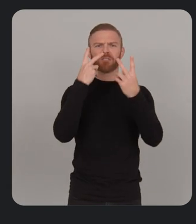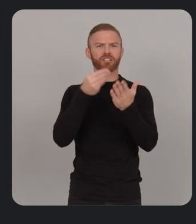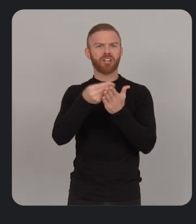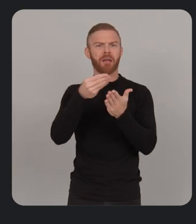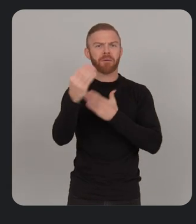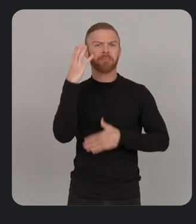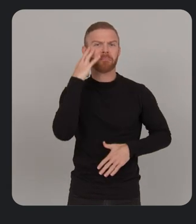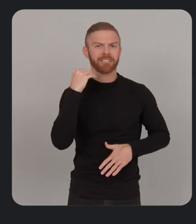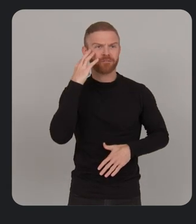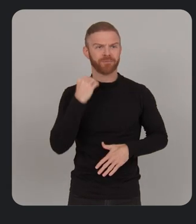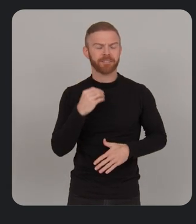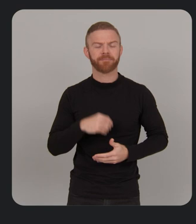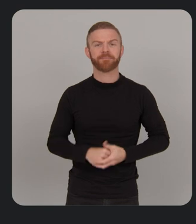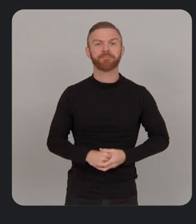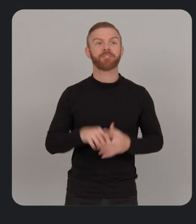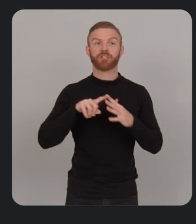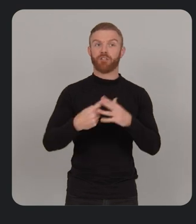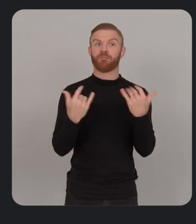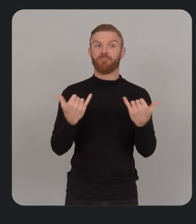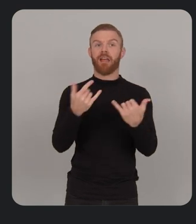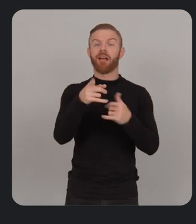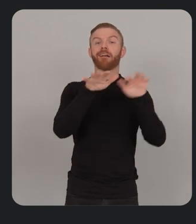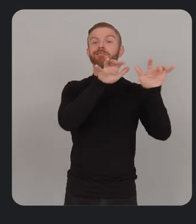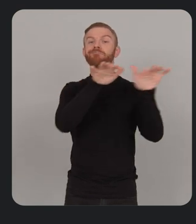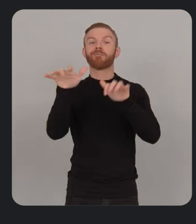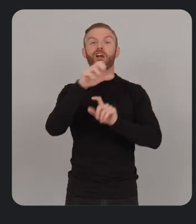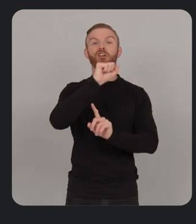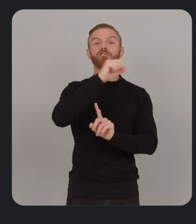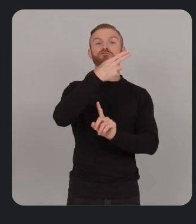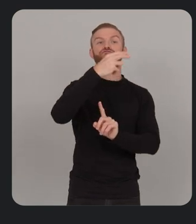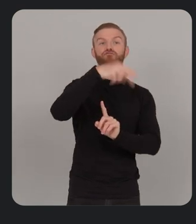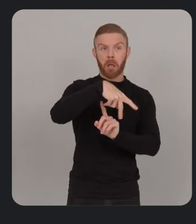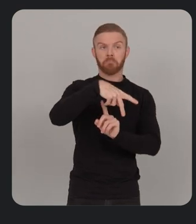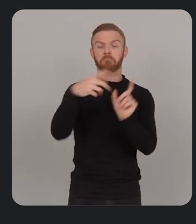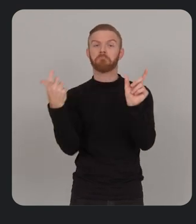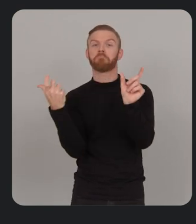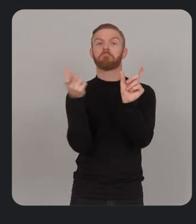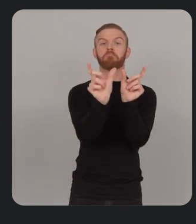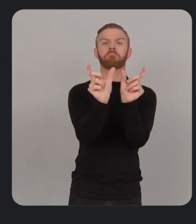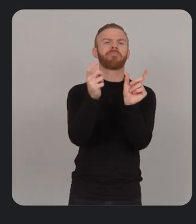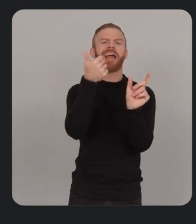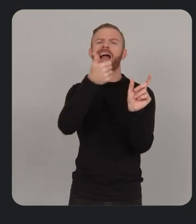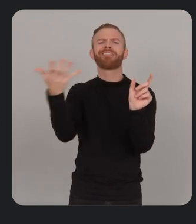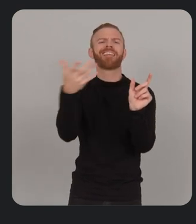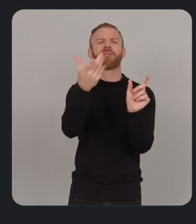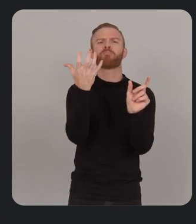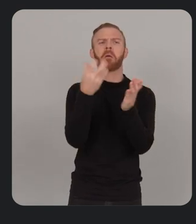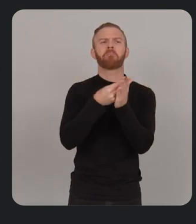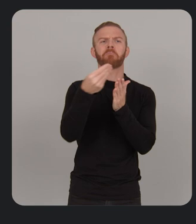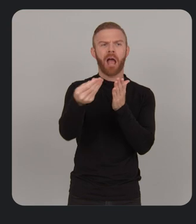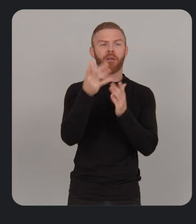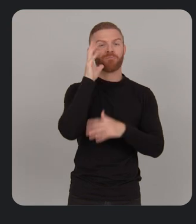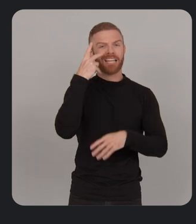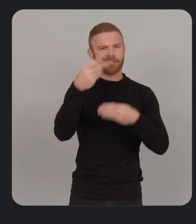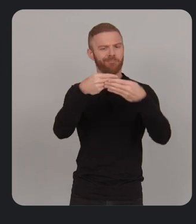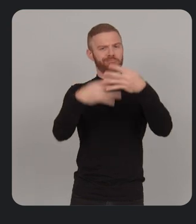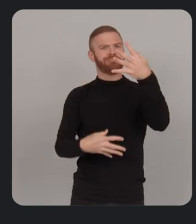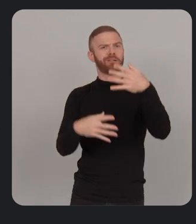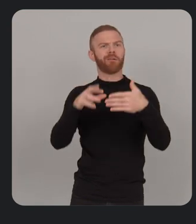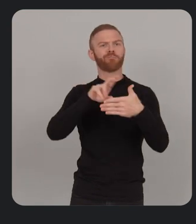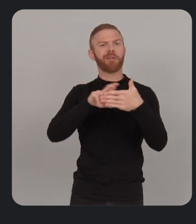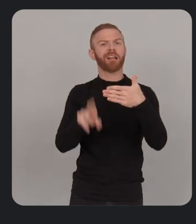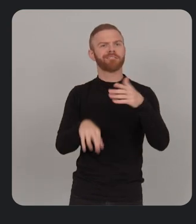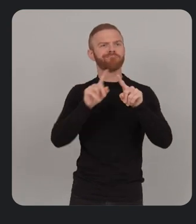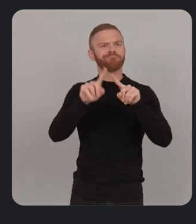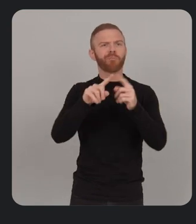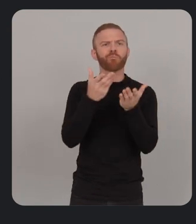experience starting today when you search with the word shop followed by whatever you're looking for you'll see a shoppable display of products